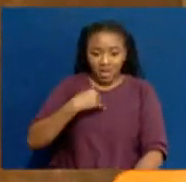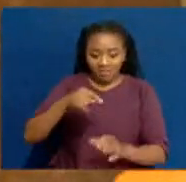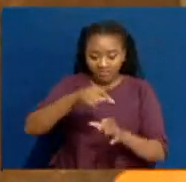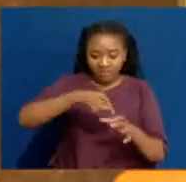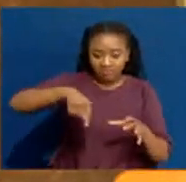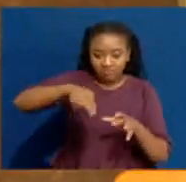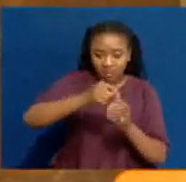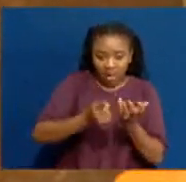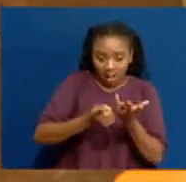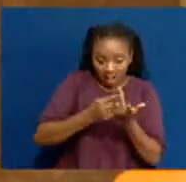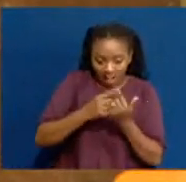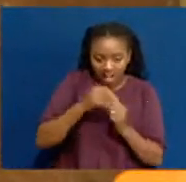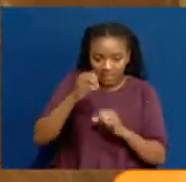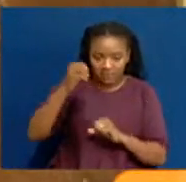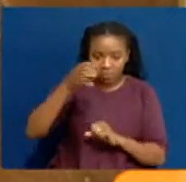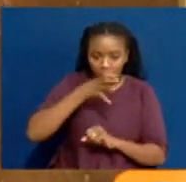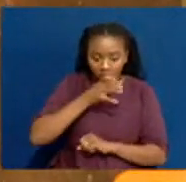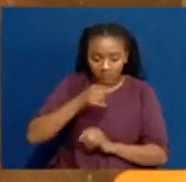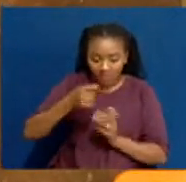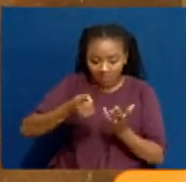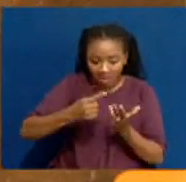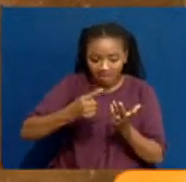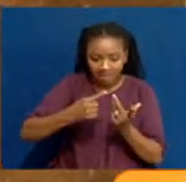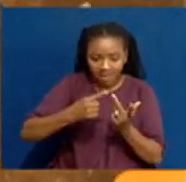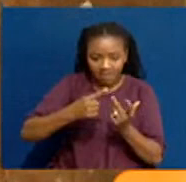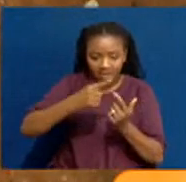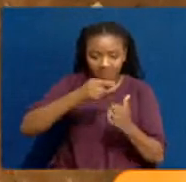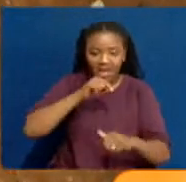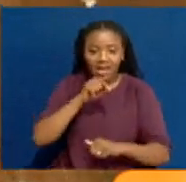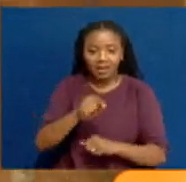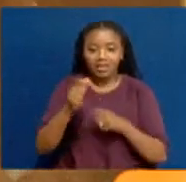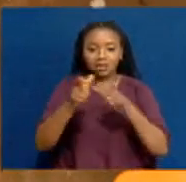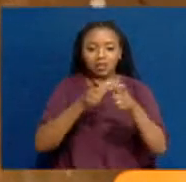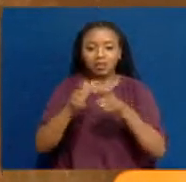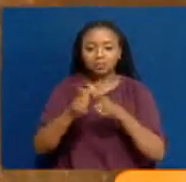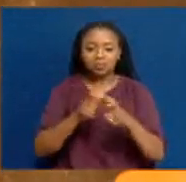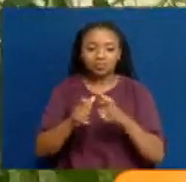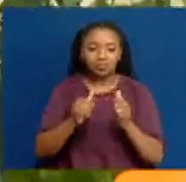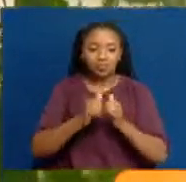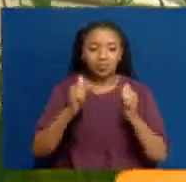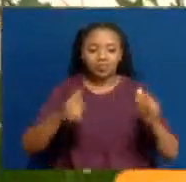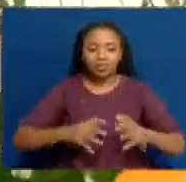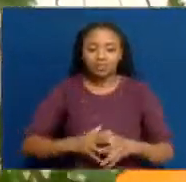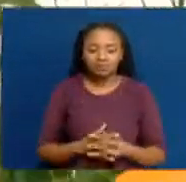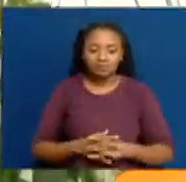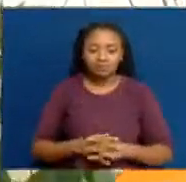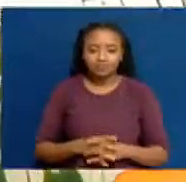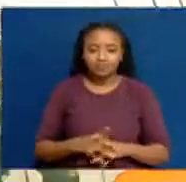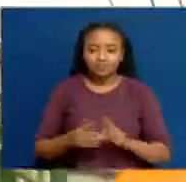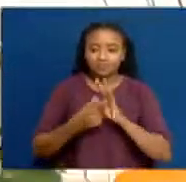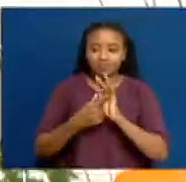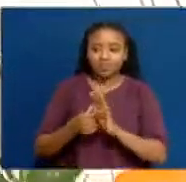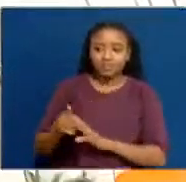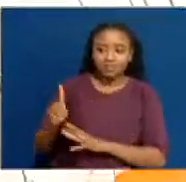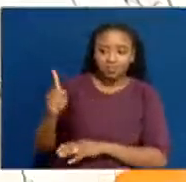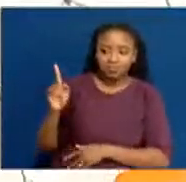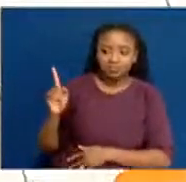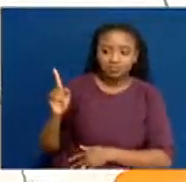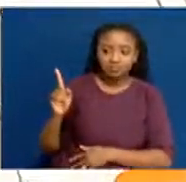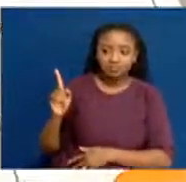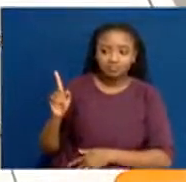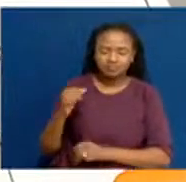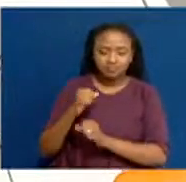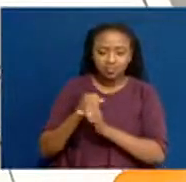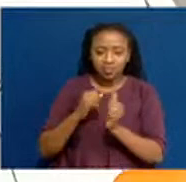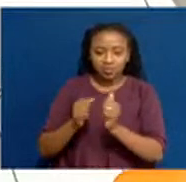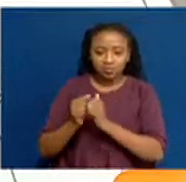to record the irrigation patterns for the farm. So Farm Shield integrates with a